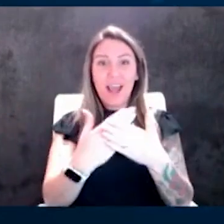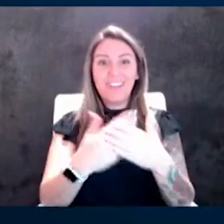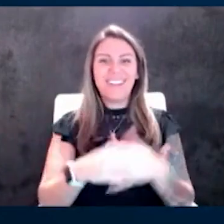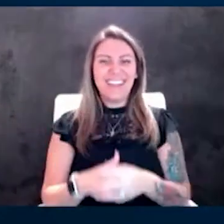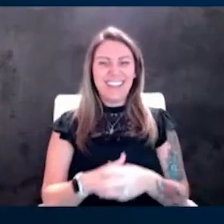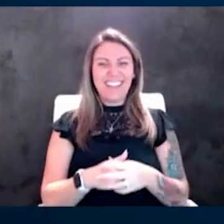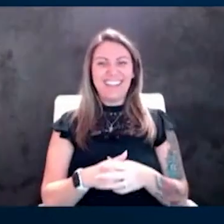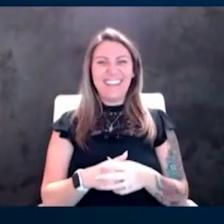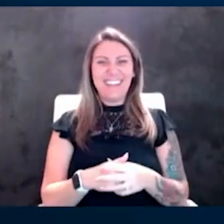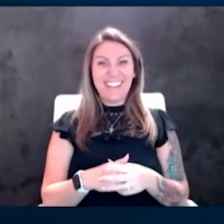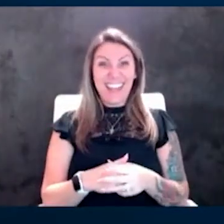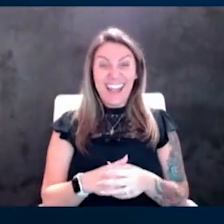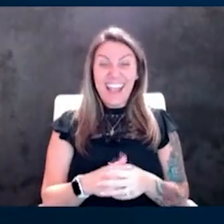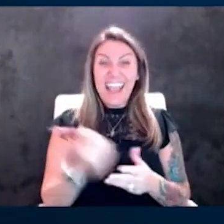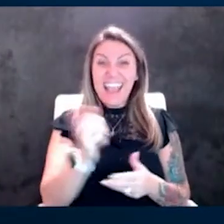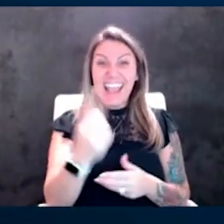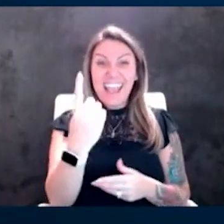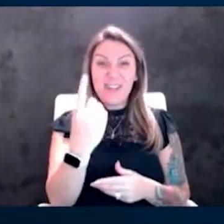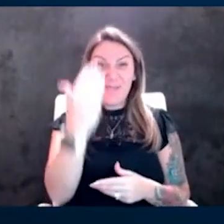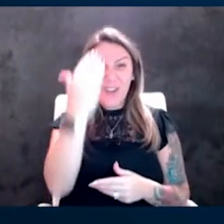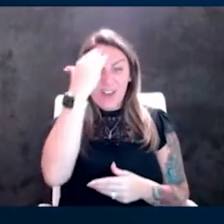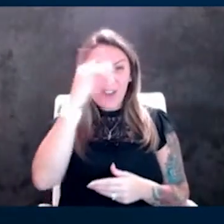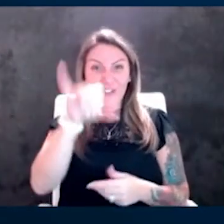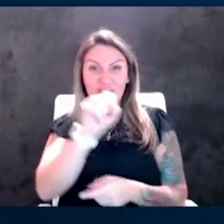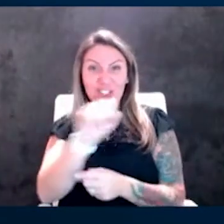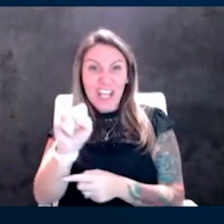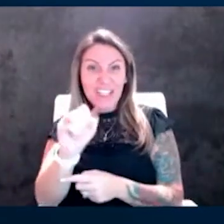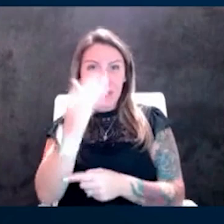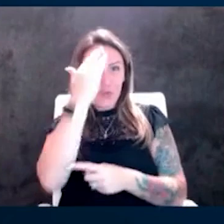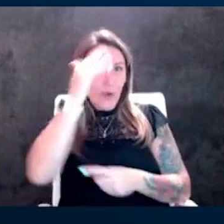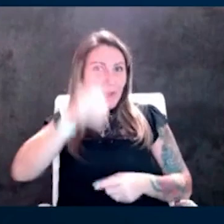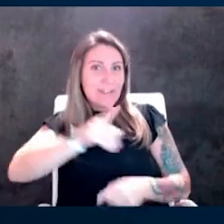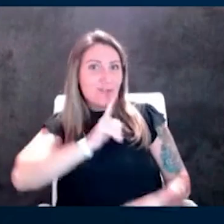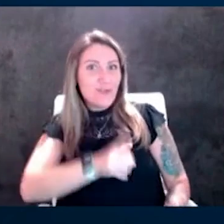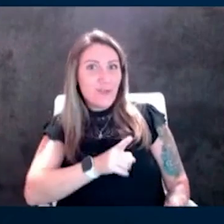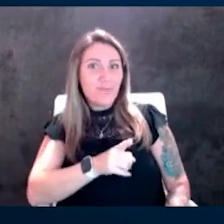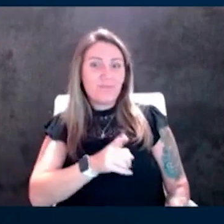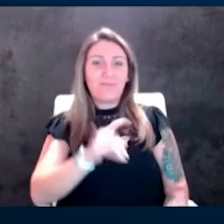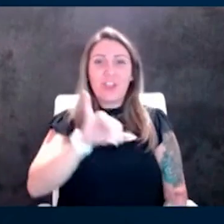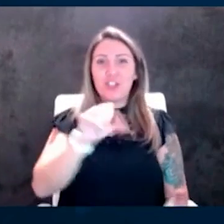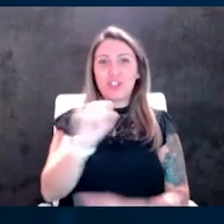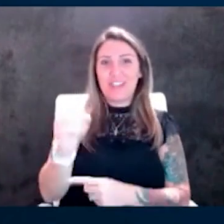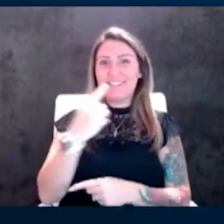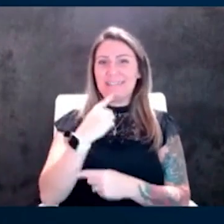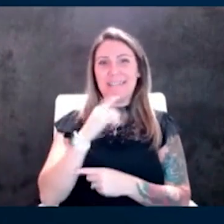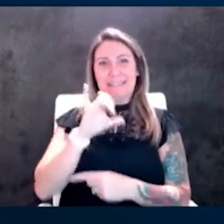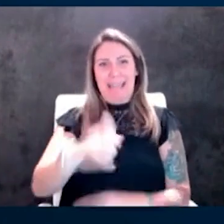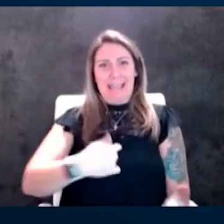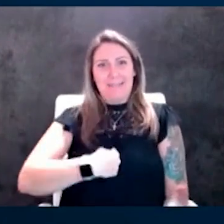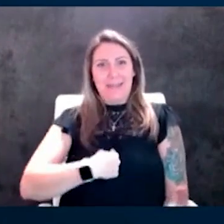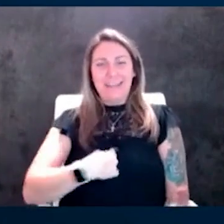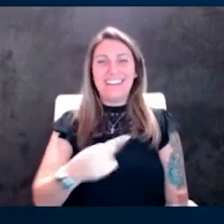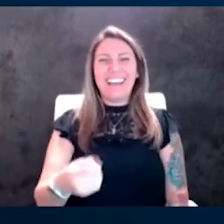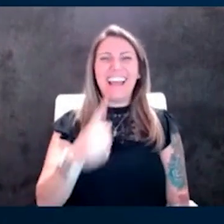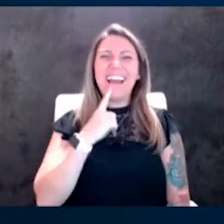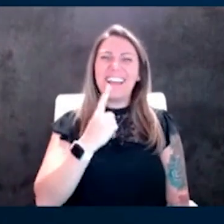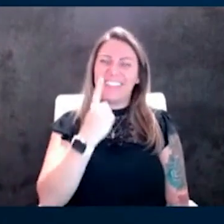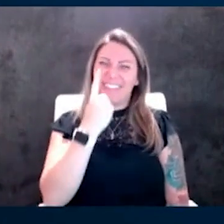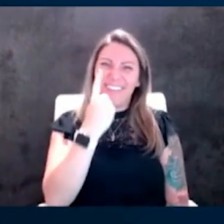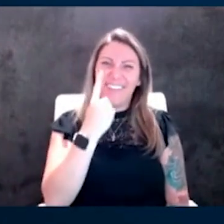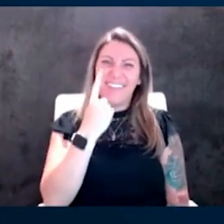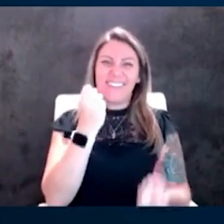who knows Jess knows this is 1,000% Jess. Even Jess says this is her. So I figure a lot of us can relate to